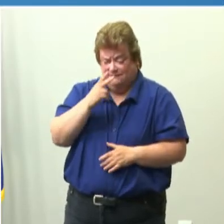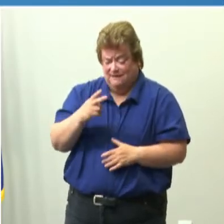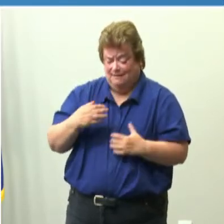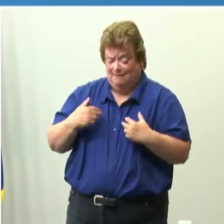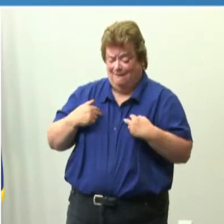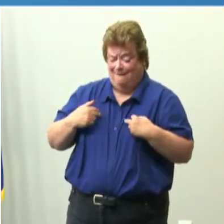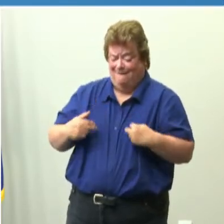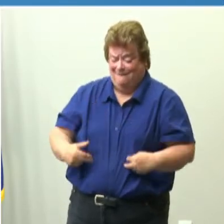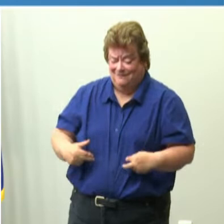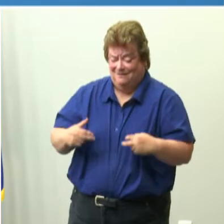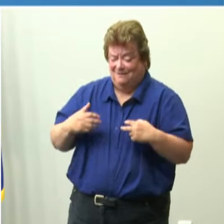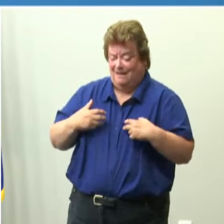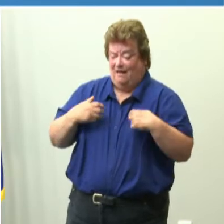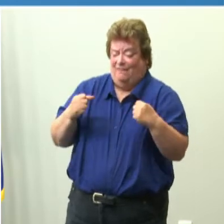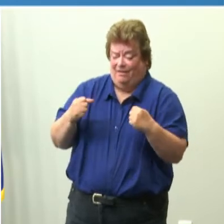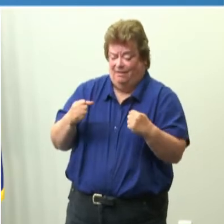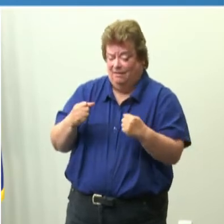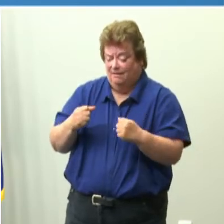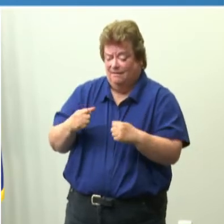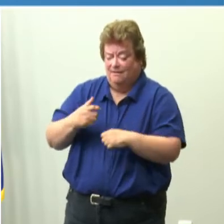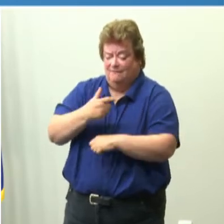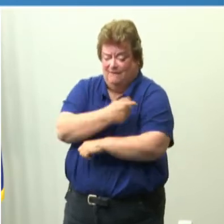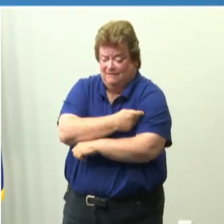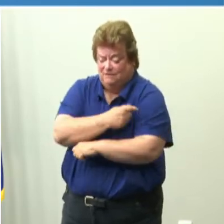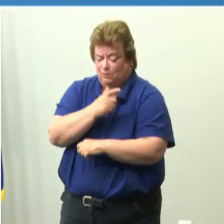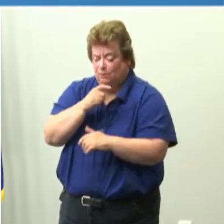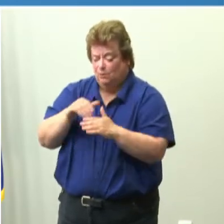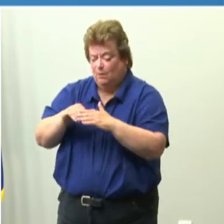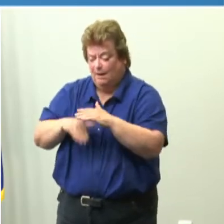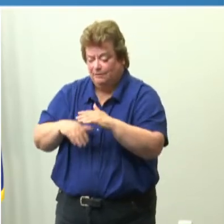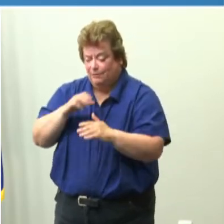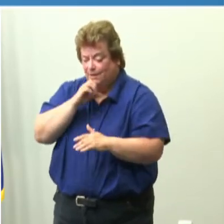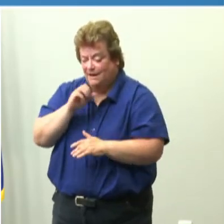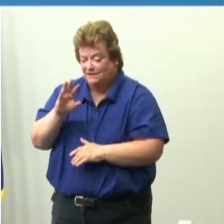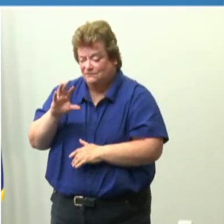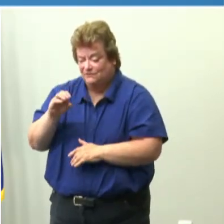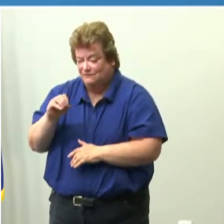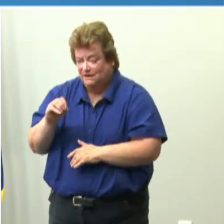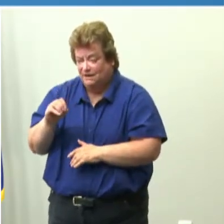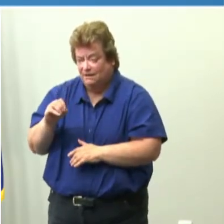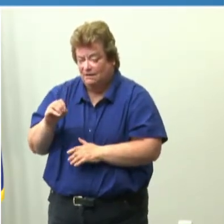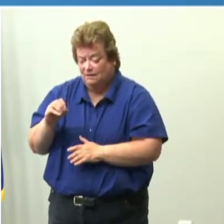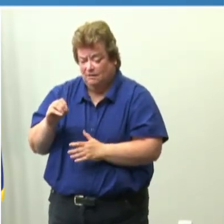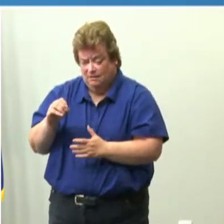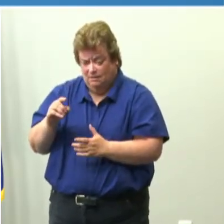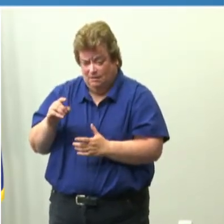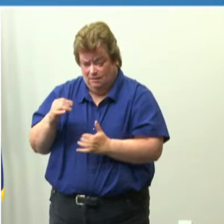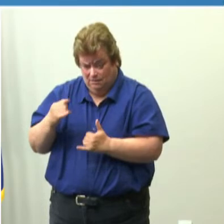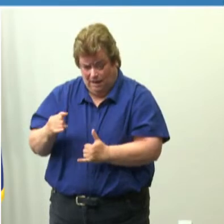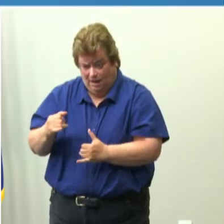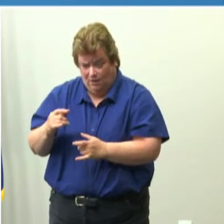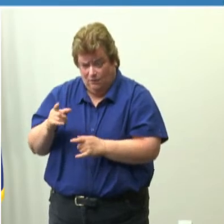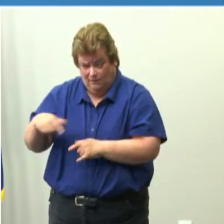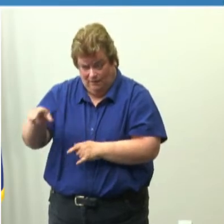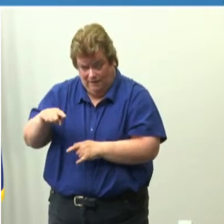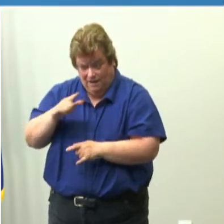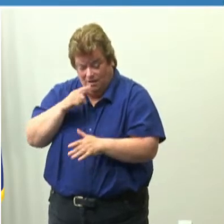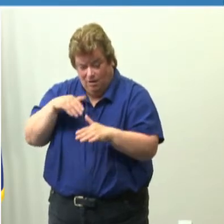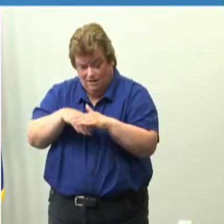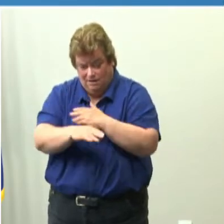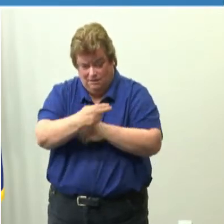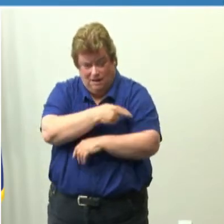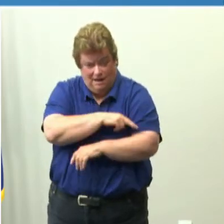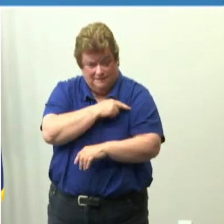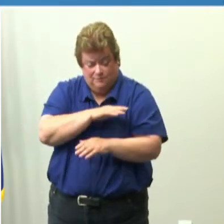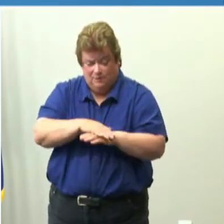people, say under 50, who are winding up, in the hospital on ventilators or dying? No, not